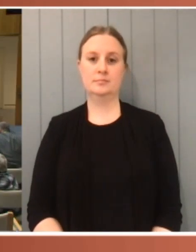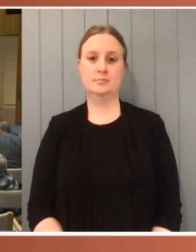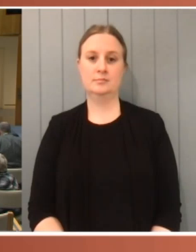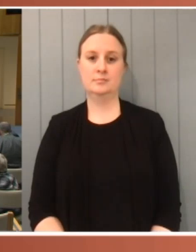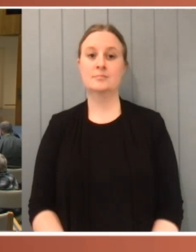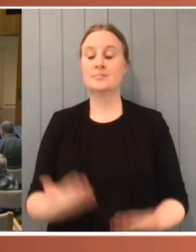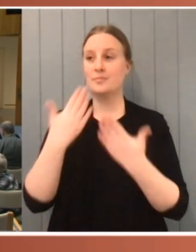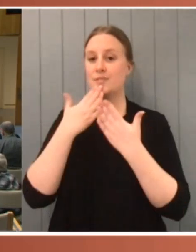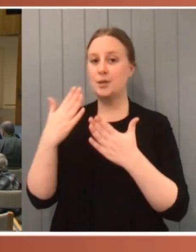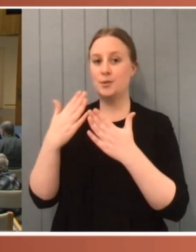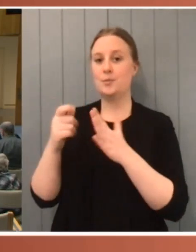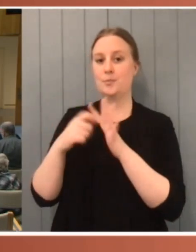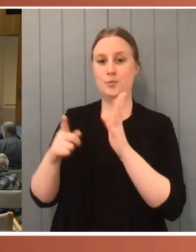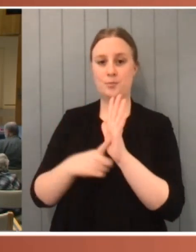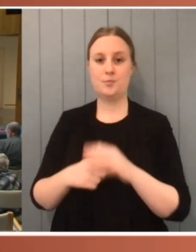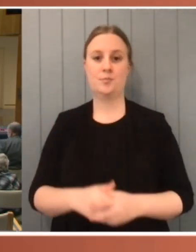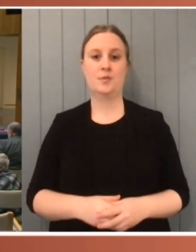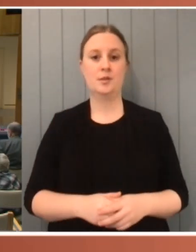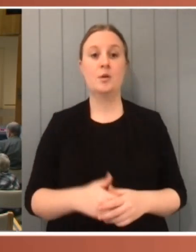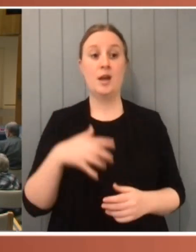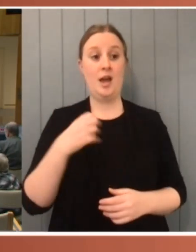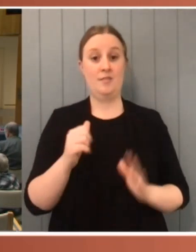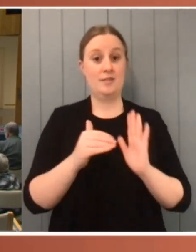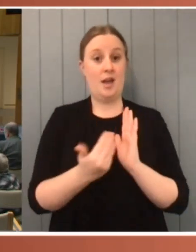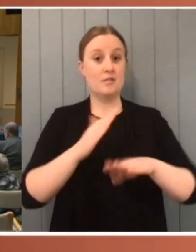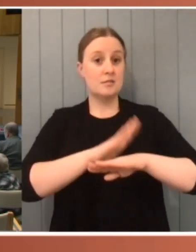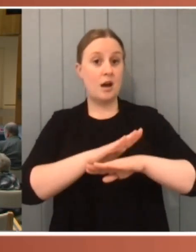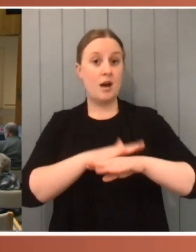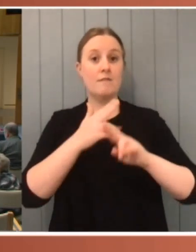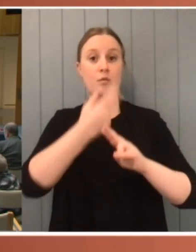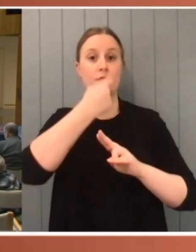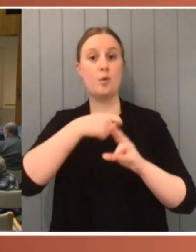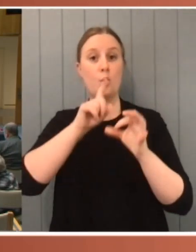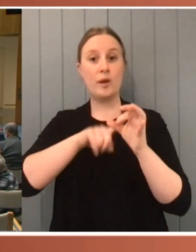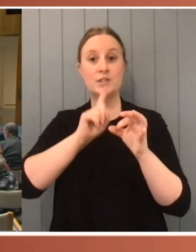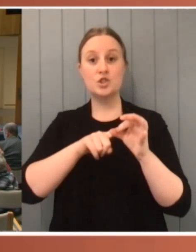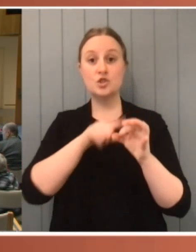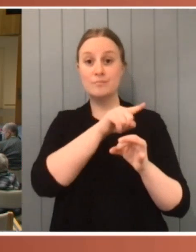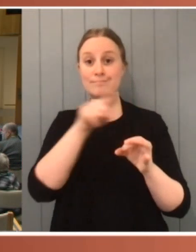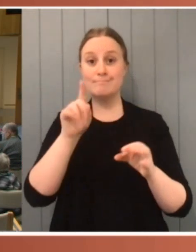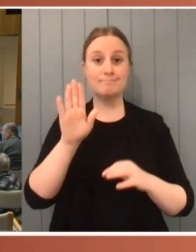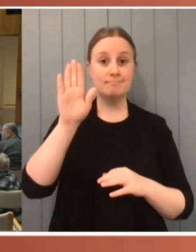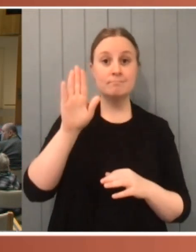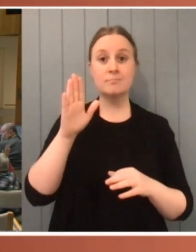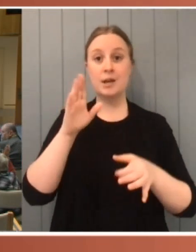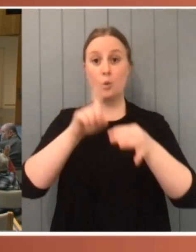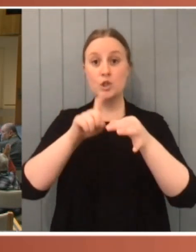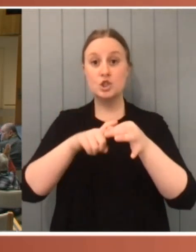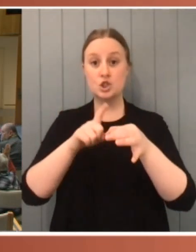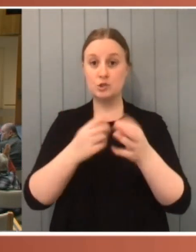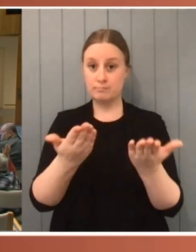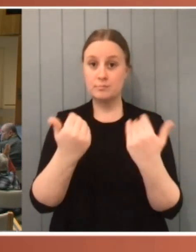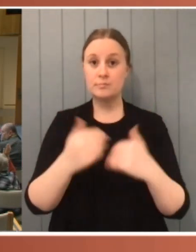We do have time for a couple of questions, so if you would like to ask a question, just perhaps raise your hand and we'll